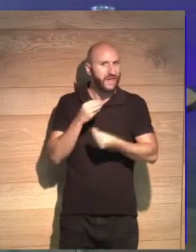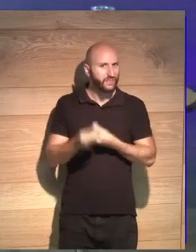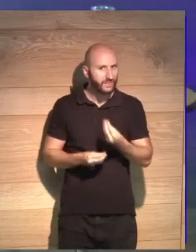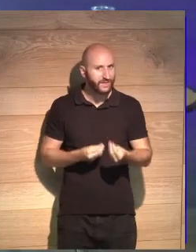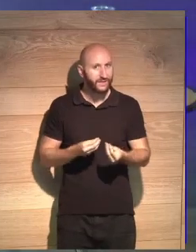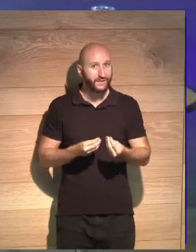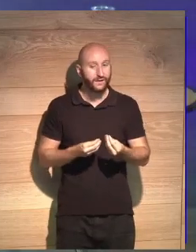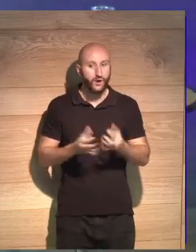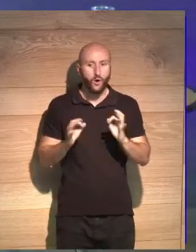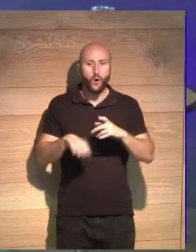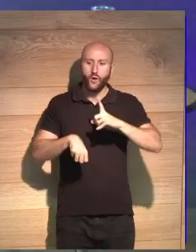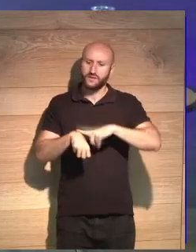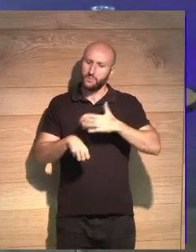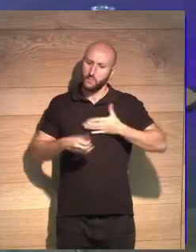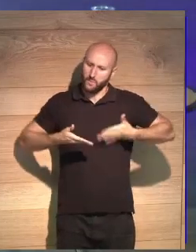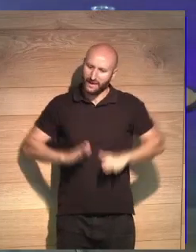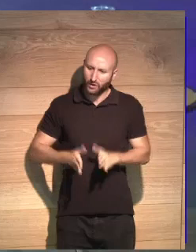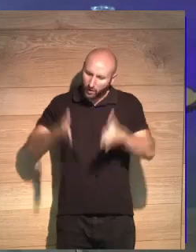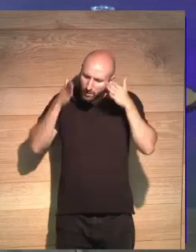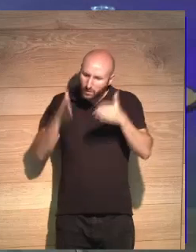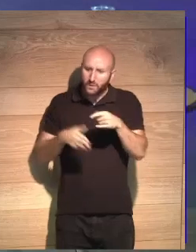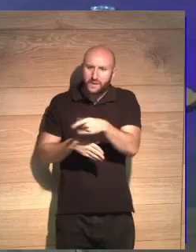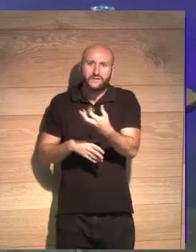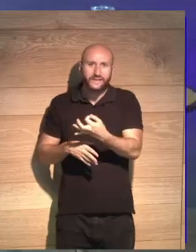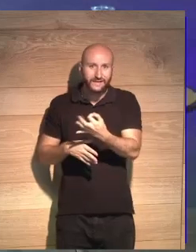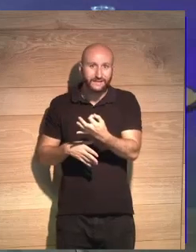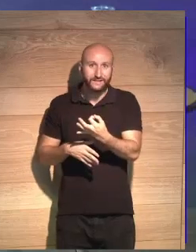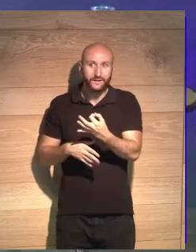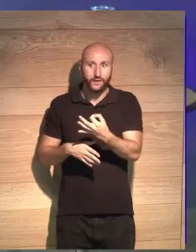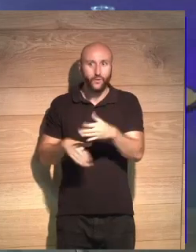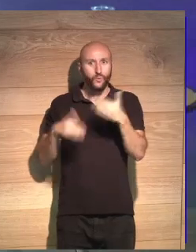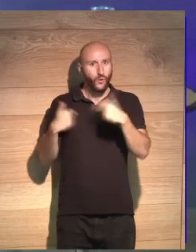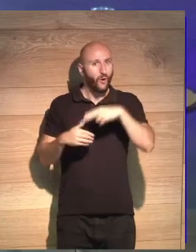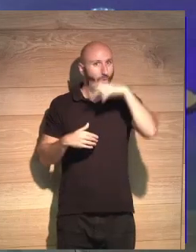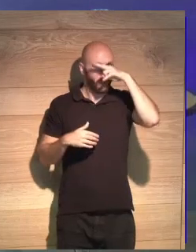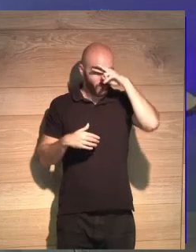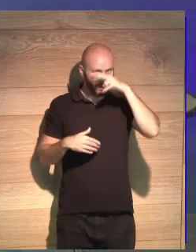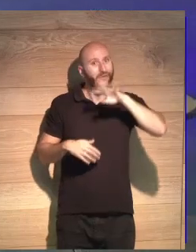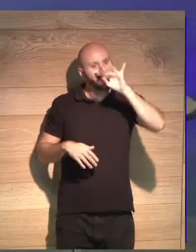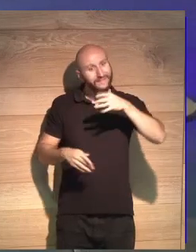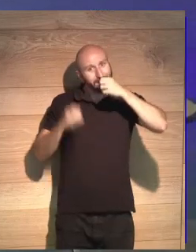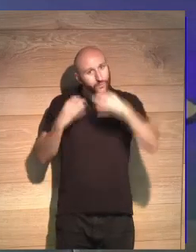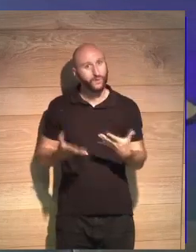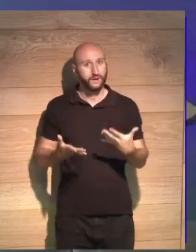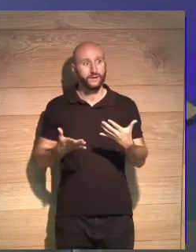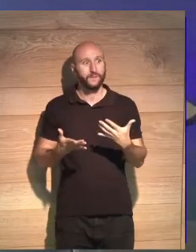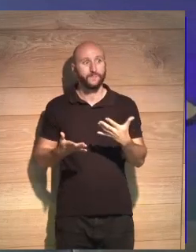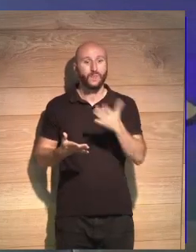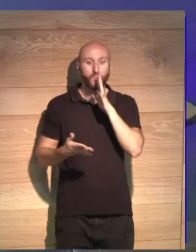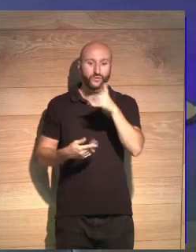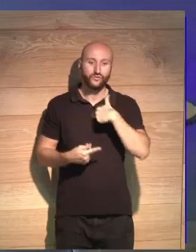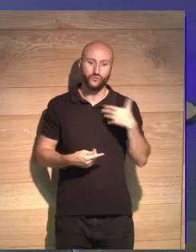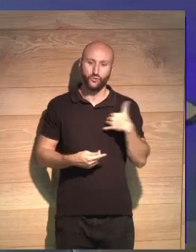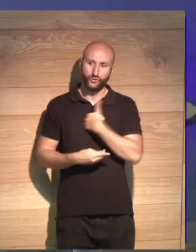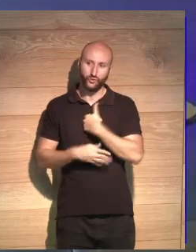what's going on here? What are they consuming? What are my children doing? And I said, okay, I think it's okay